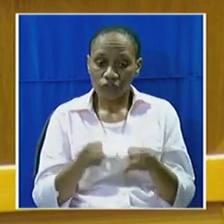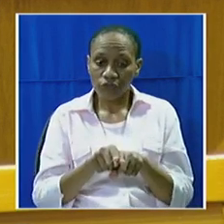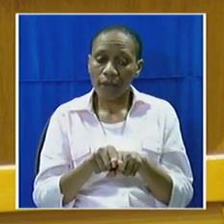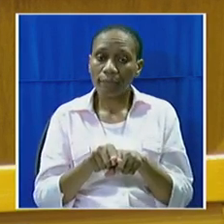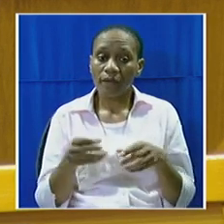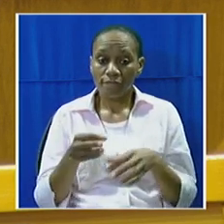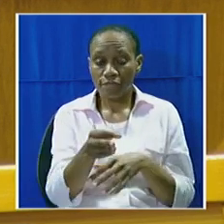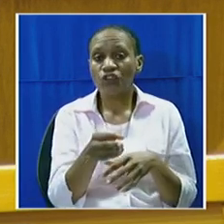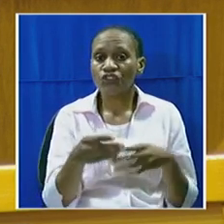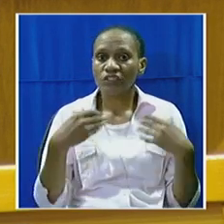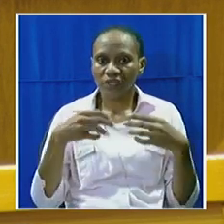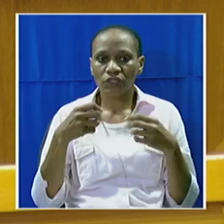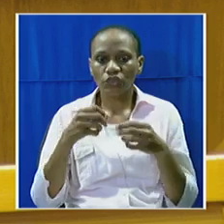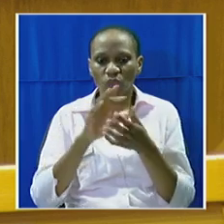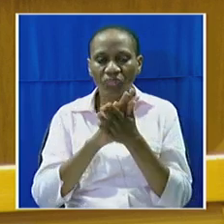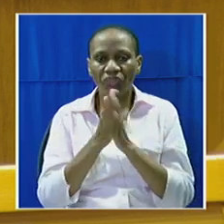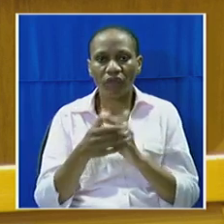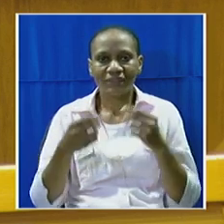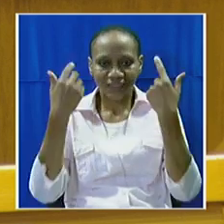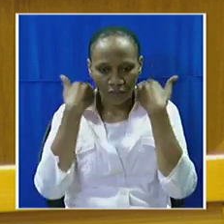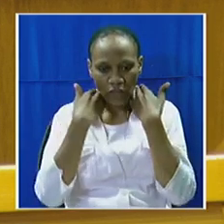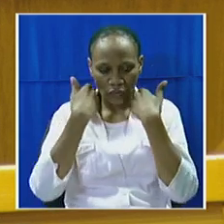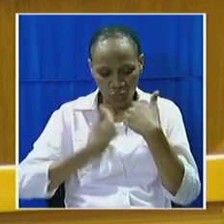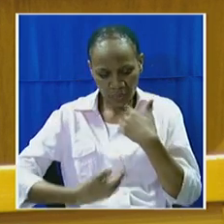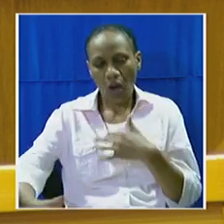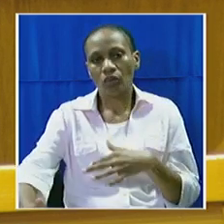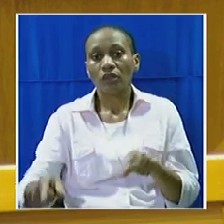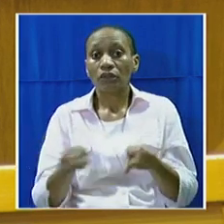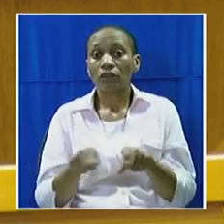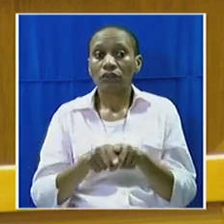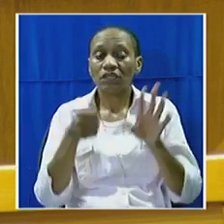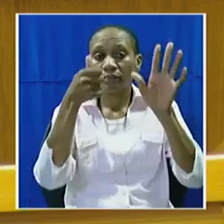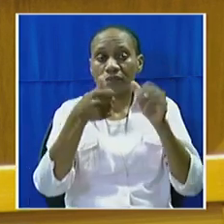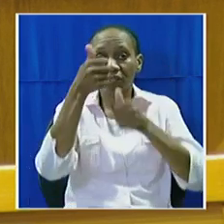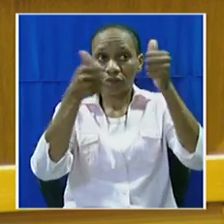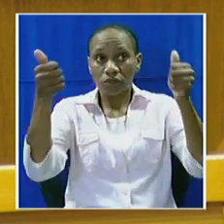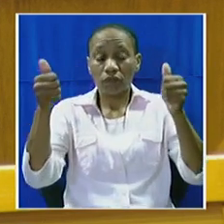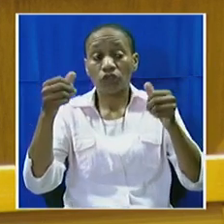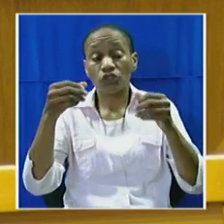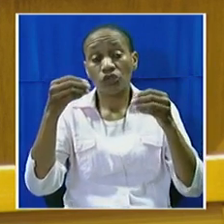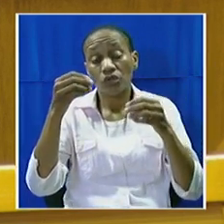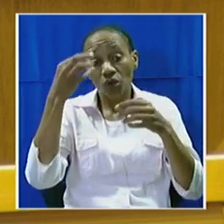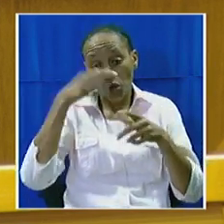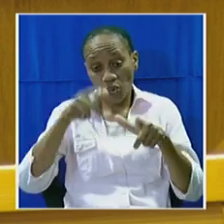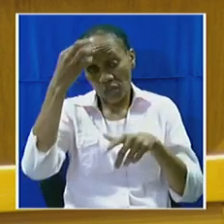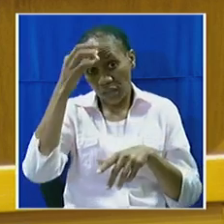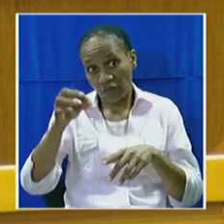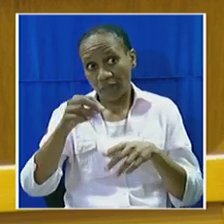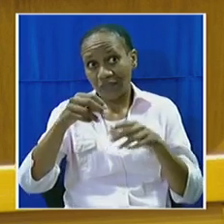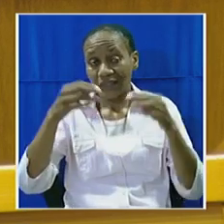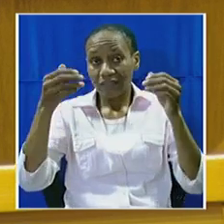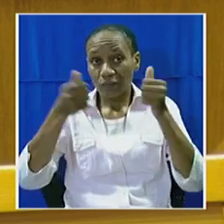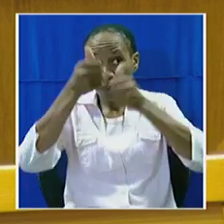senior amptenare binne die Nasionale Departement van Samewerkende Regering, insluitende die waarnemende direkteur,